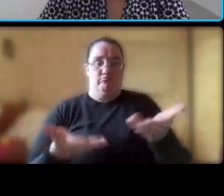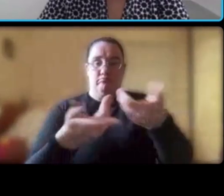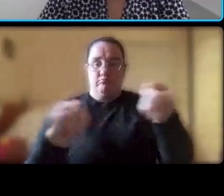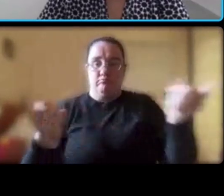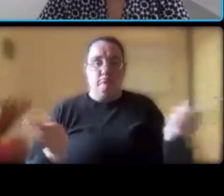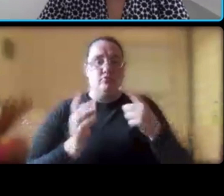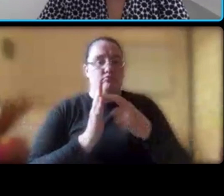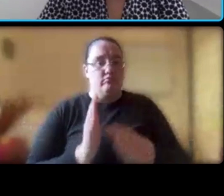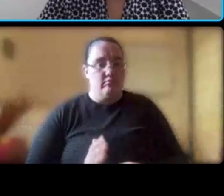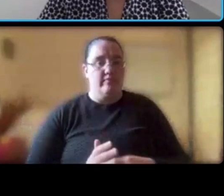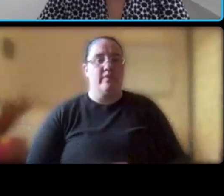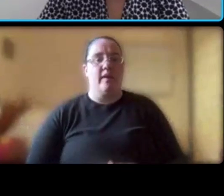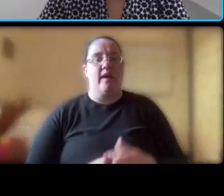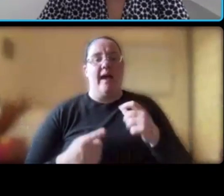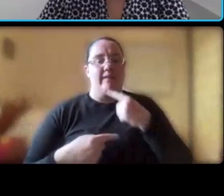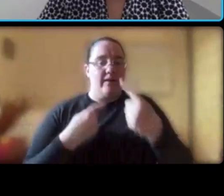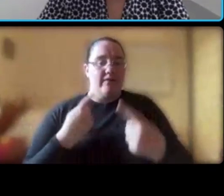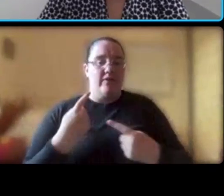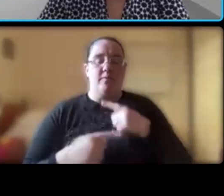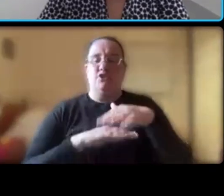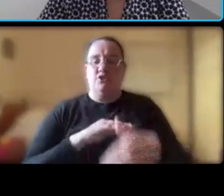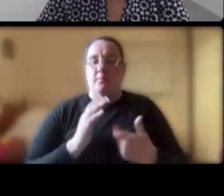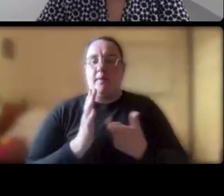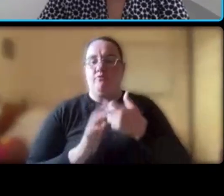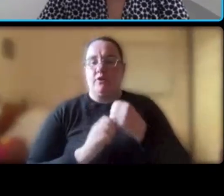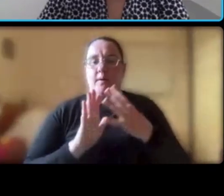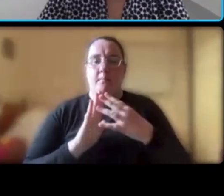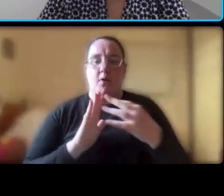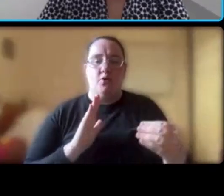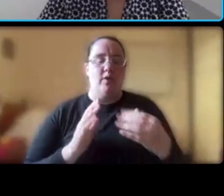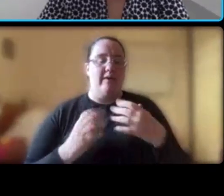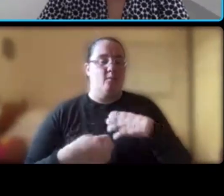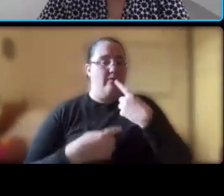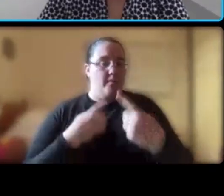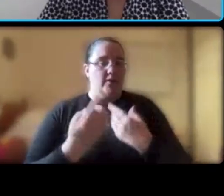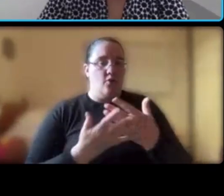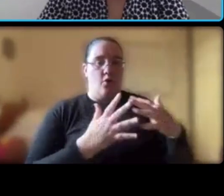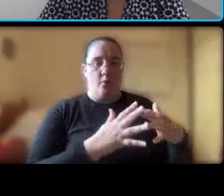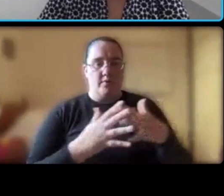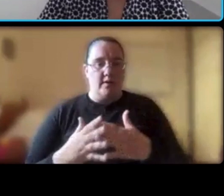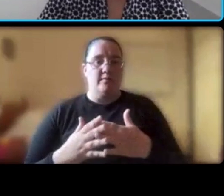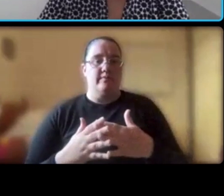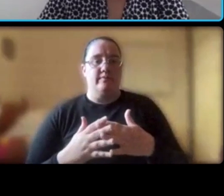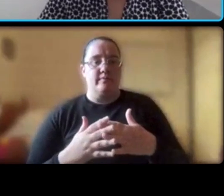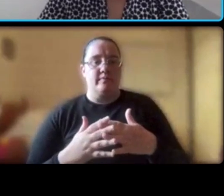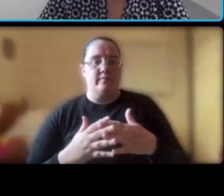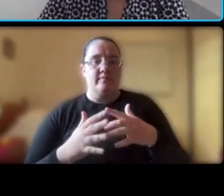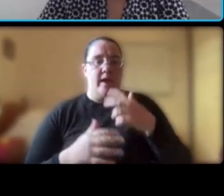regulatory model consultation on the Aged Care Engagement Hub website. The web address is